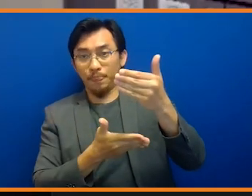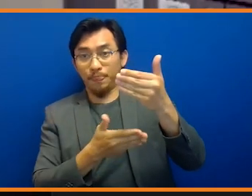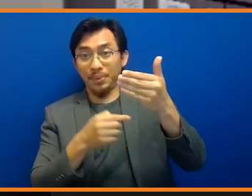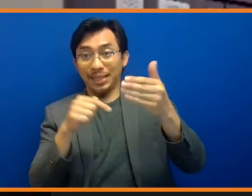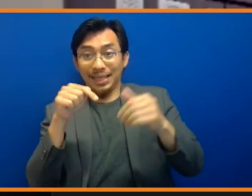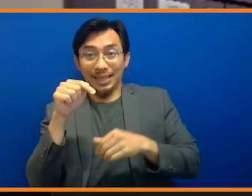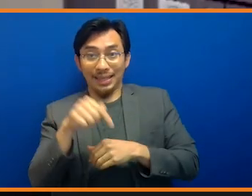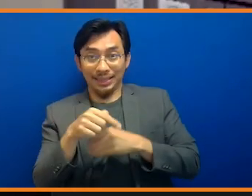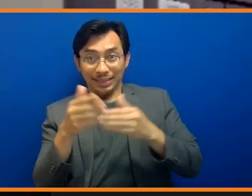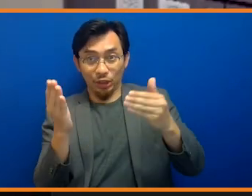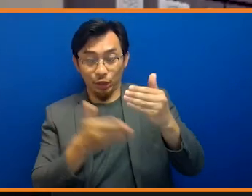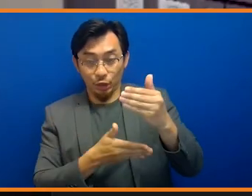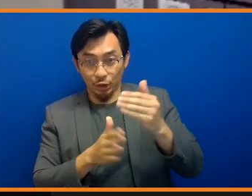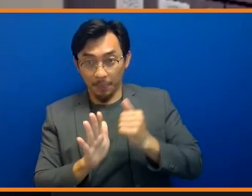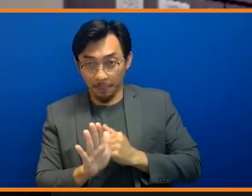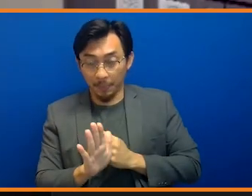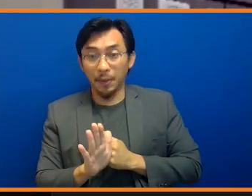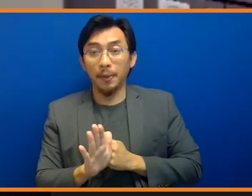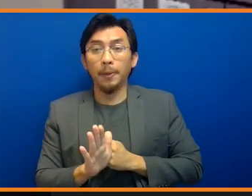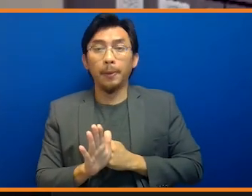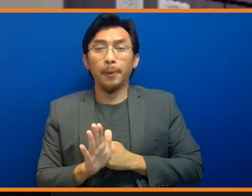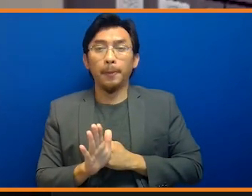at this point.